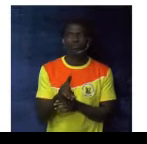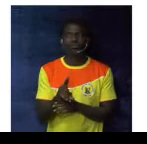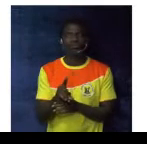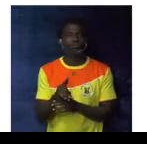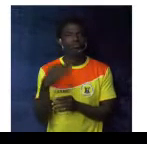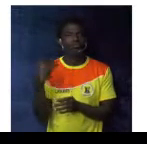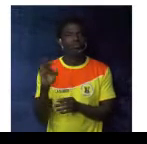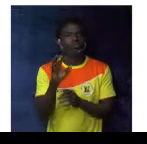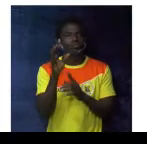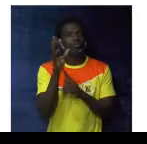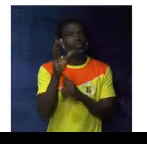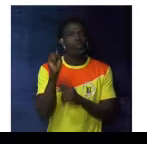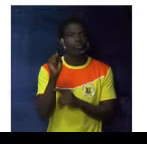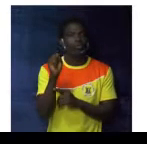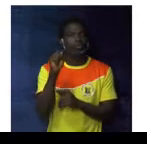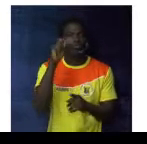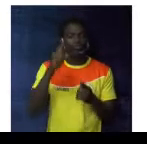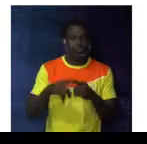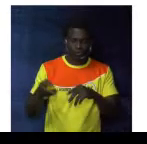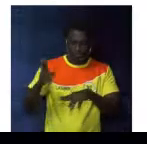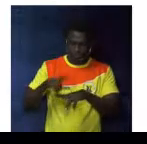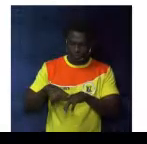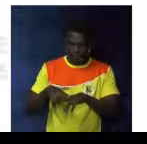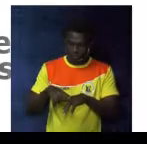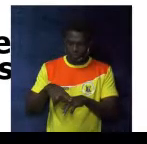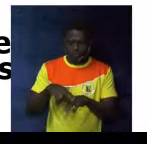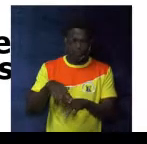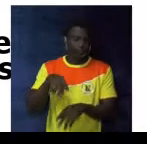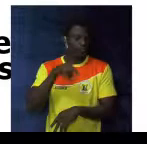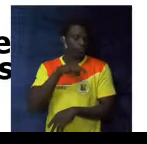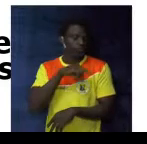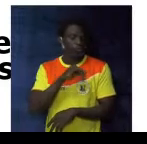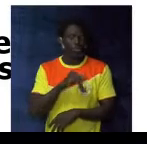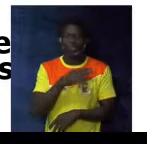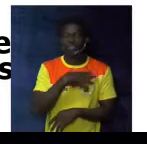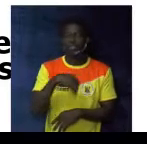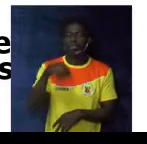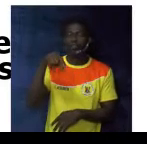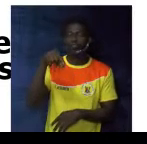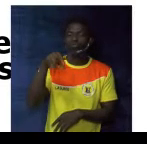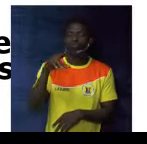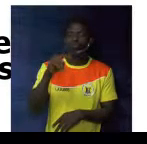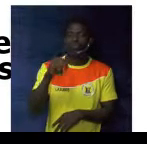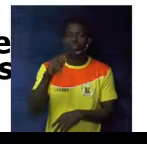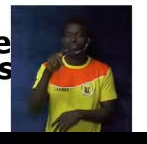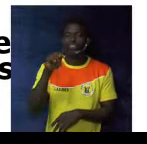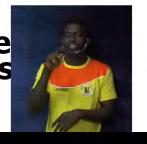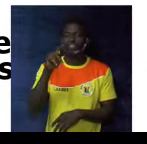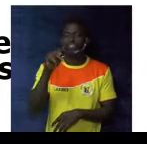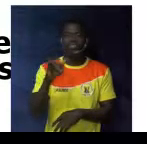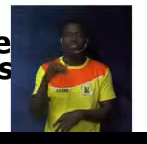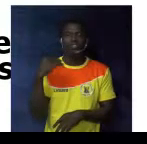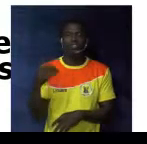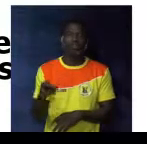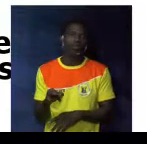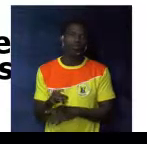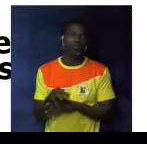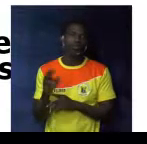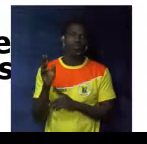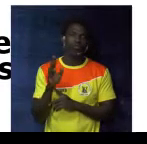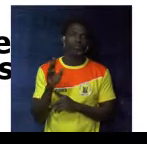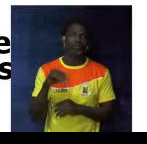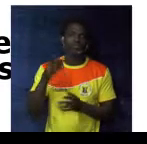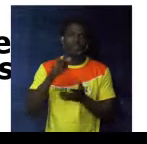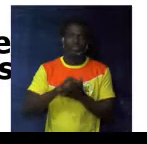and quantity. We use special breeds of crops now to improve the quality of crops you plant, and it will improve the